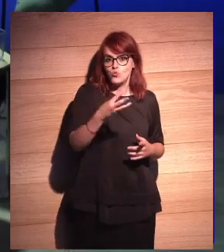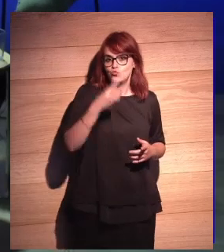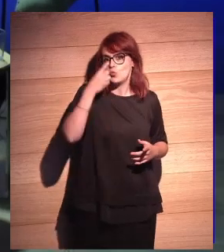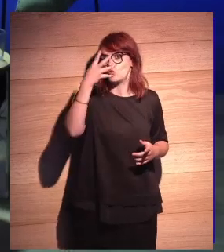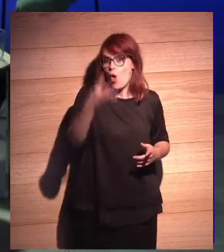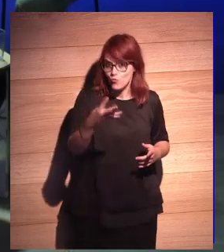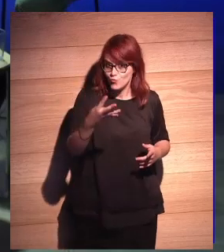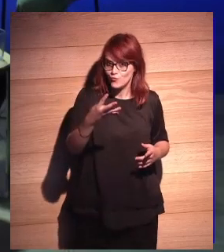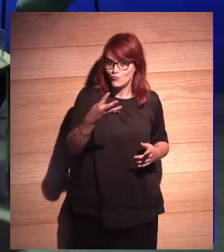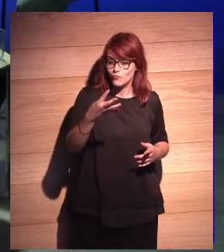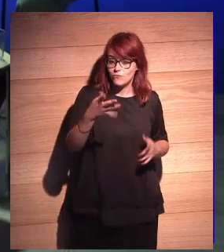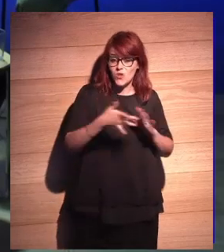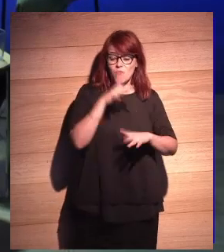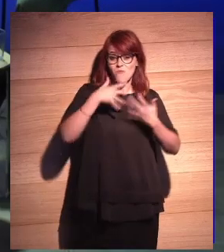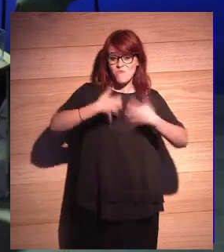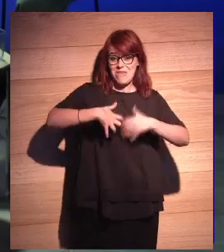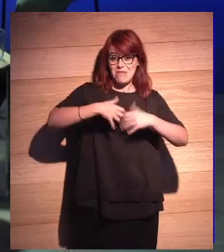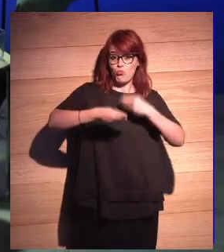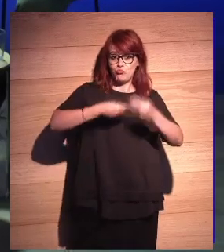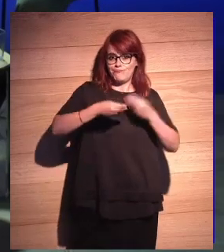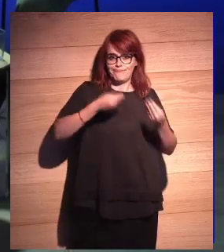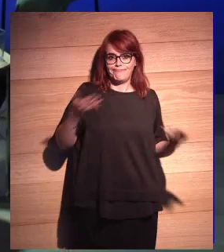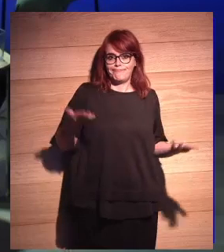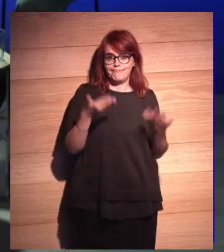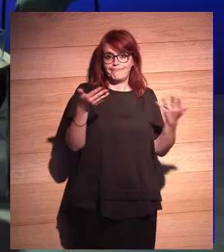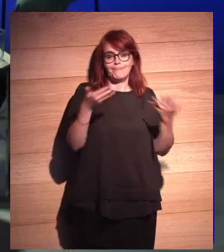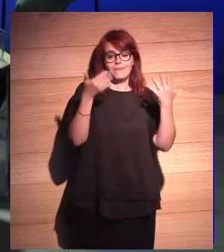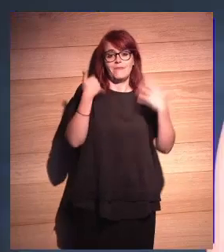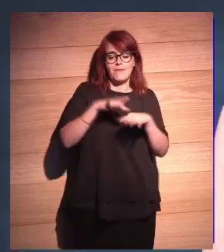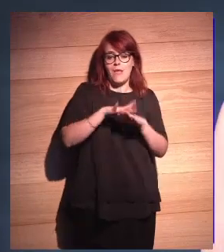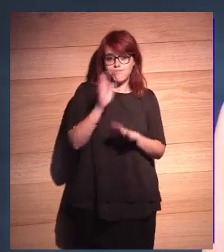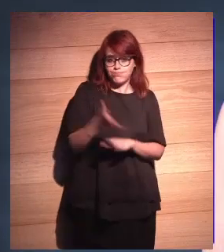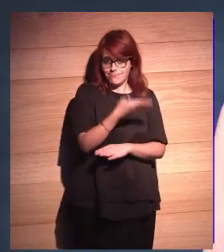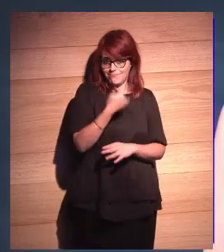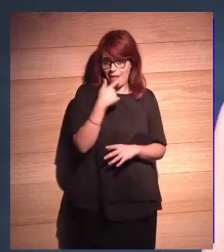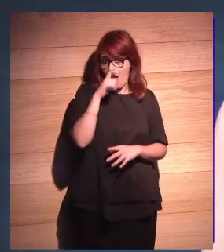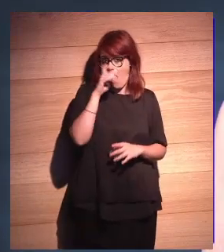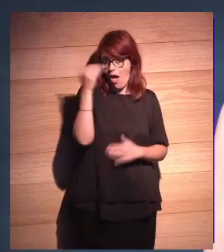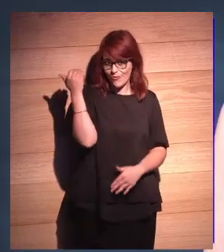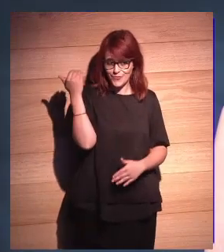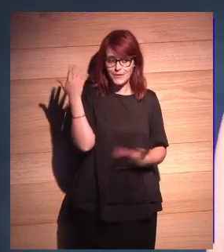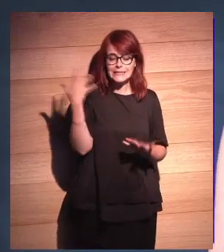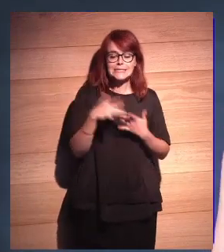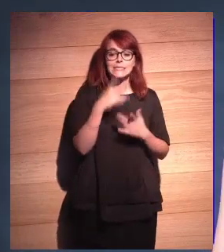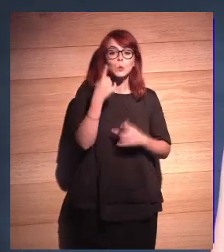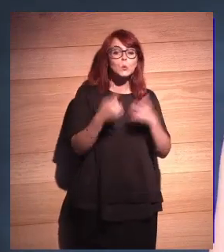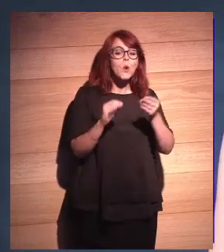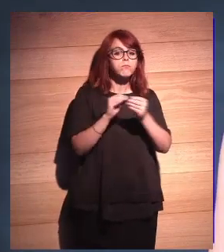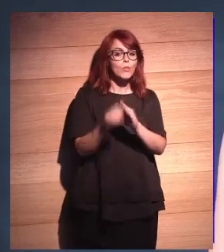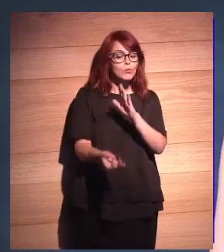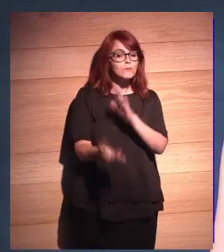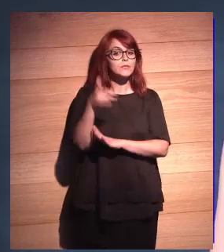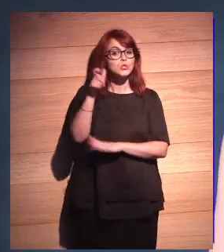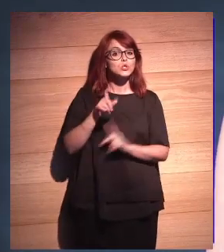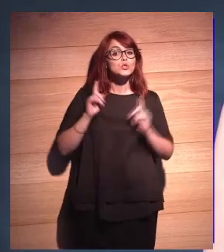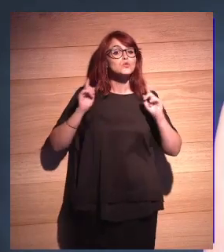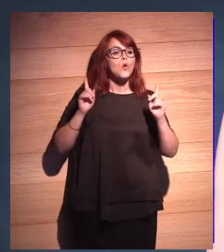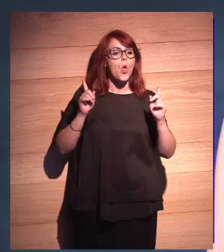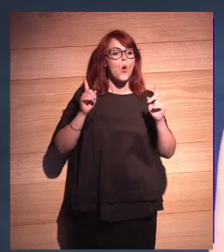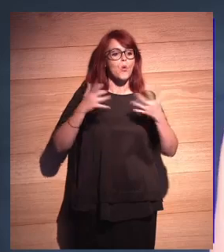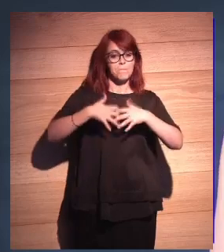advances so quickly that in 3-4 years the tools that we're using, the devices that we're using, will almost be